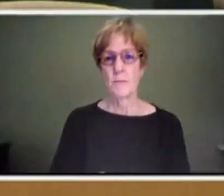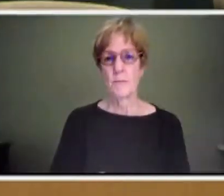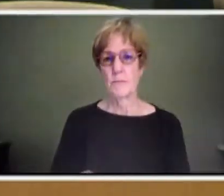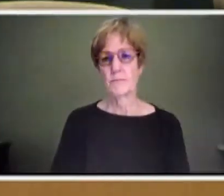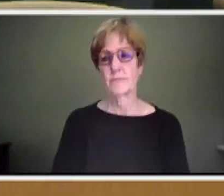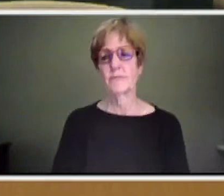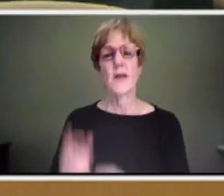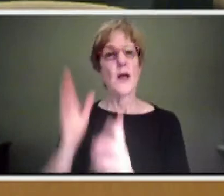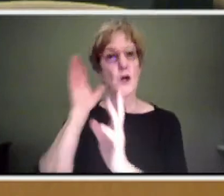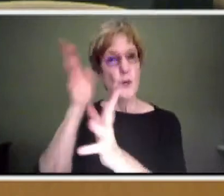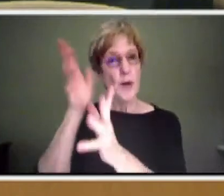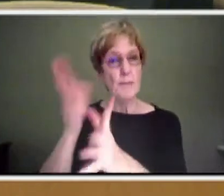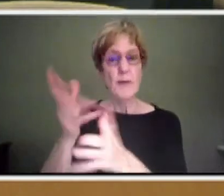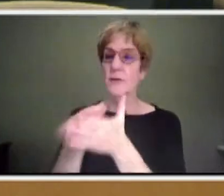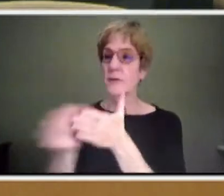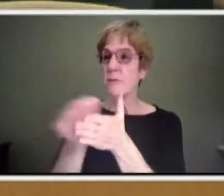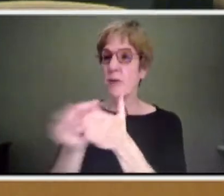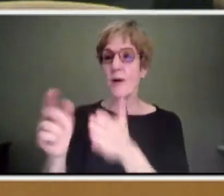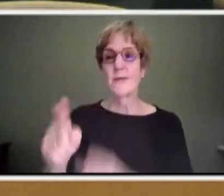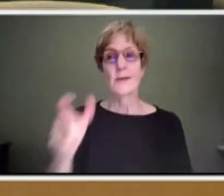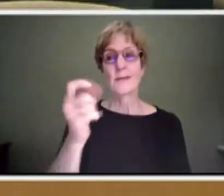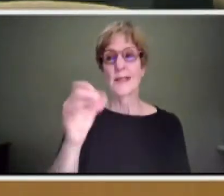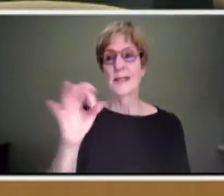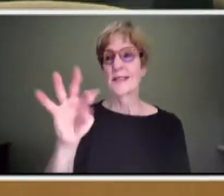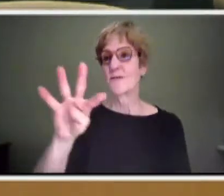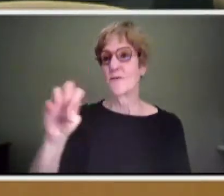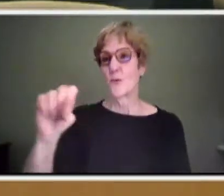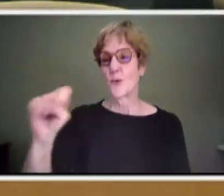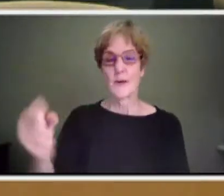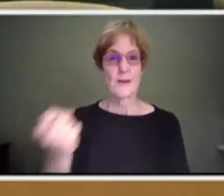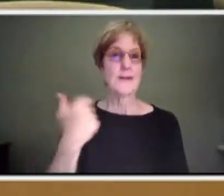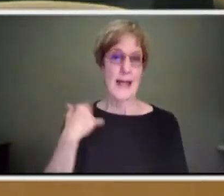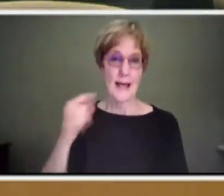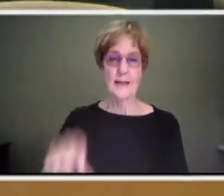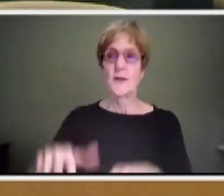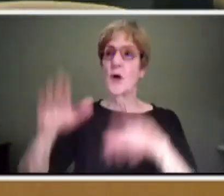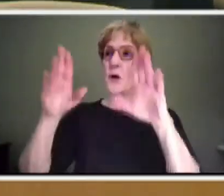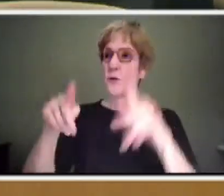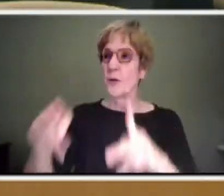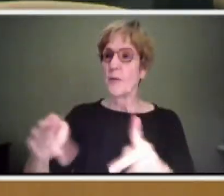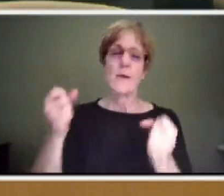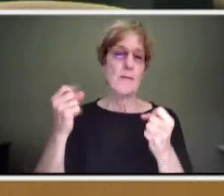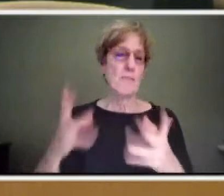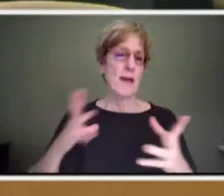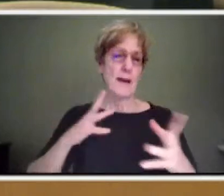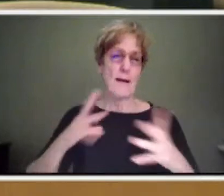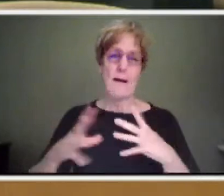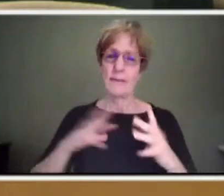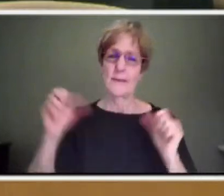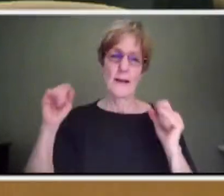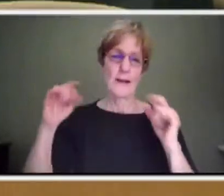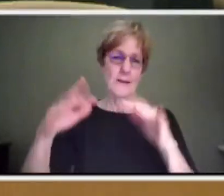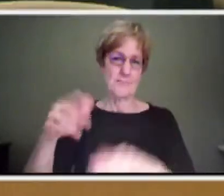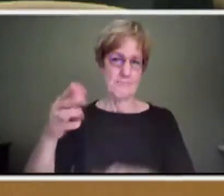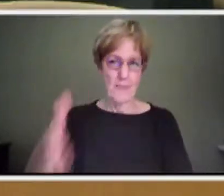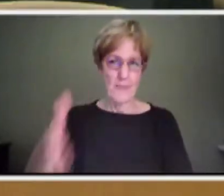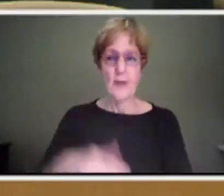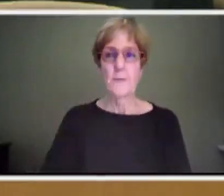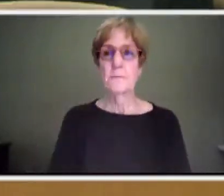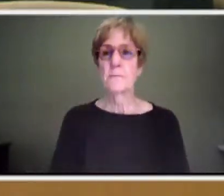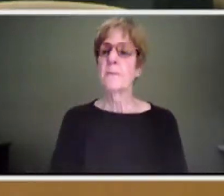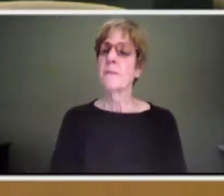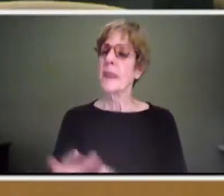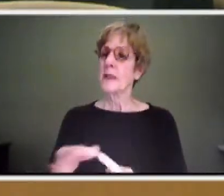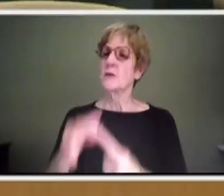grandparents bought this property in the 40s, half this property, and we grew up there and had many holiday seasons there. So with that said, we have a special